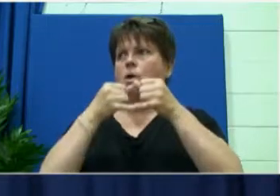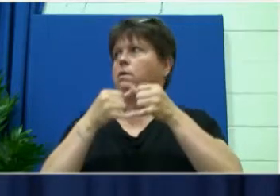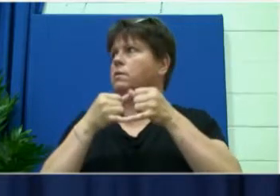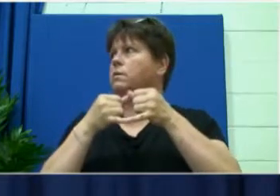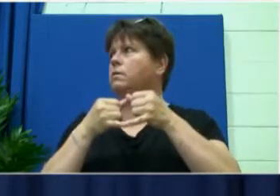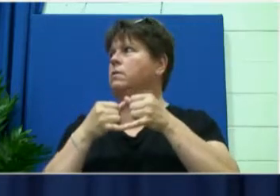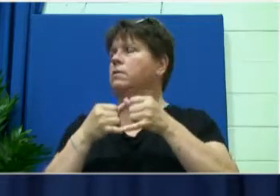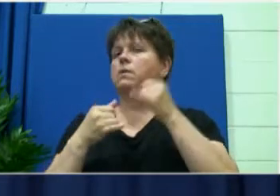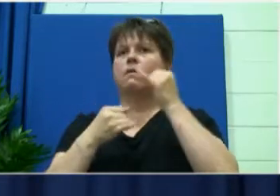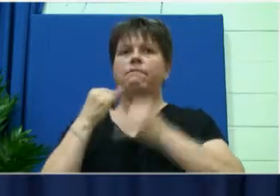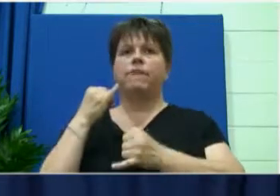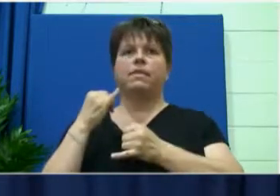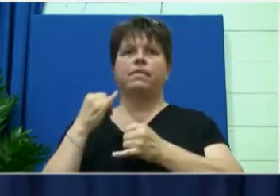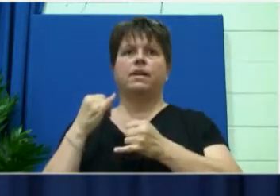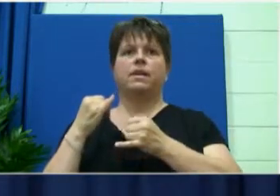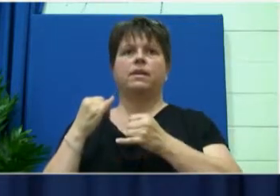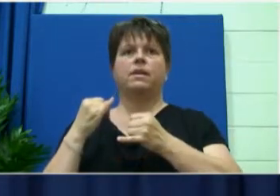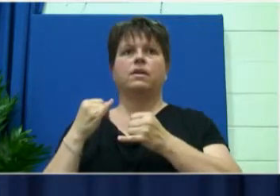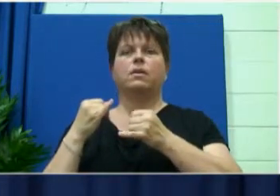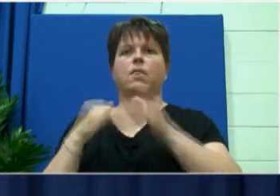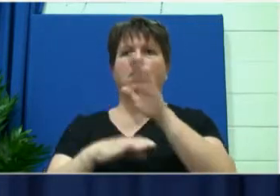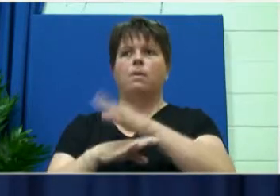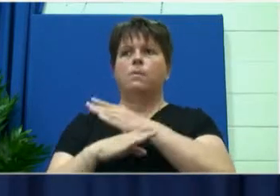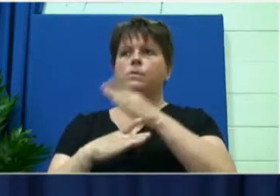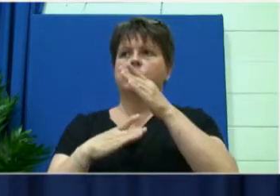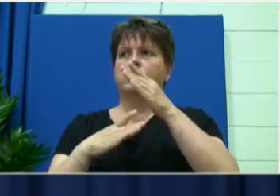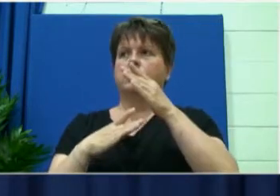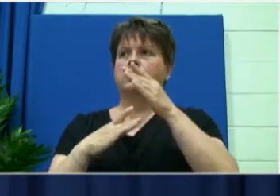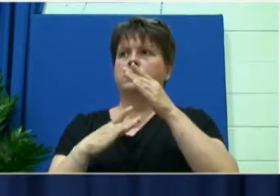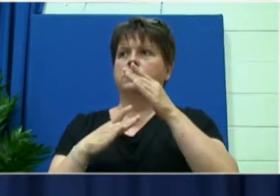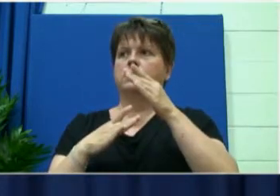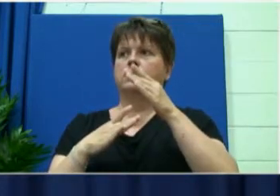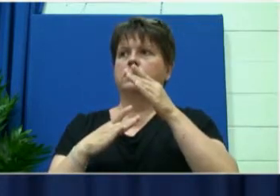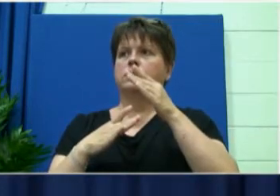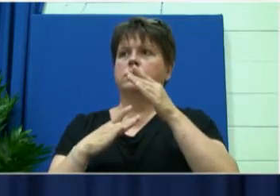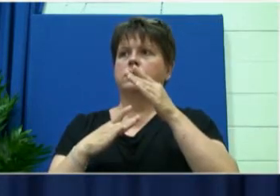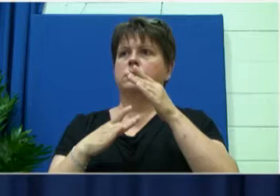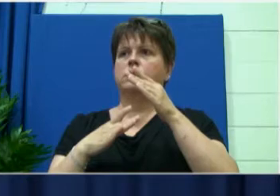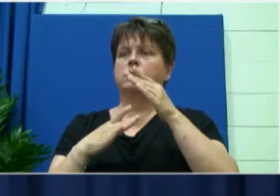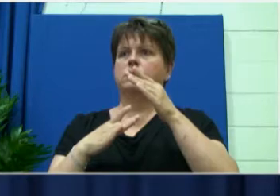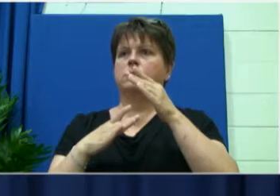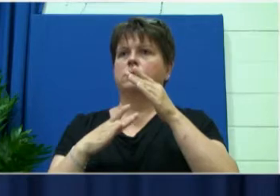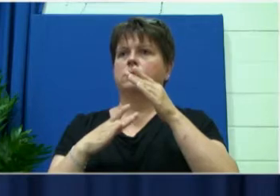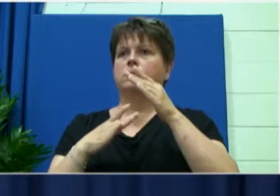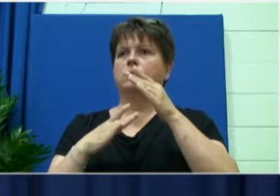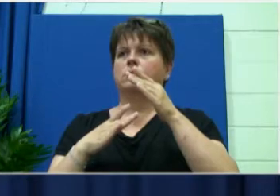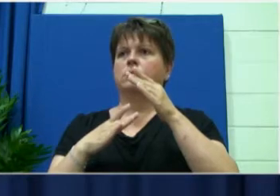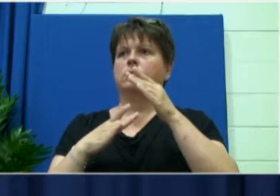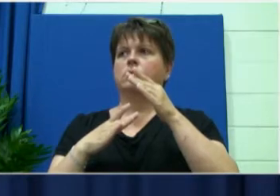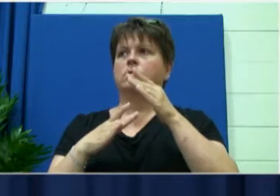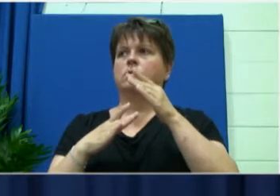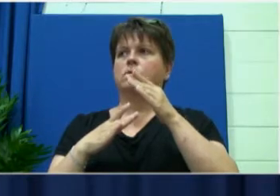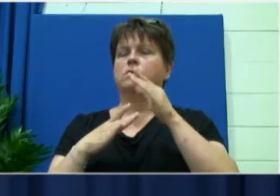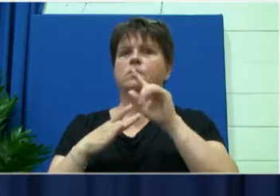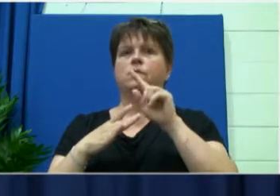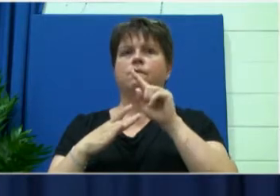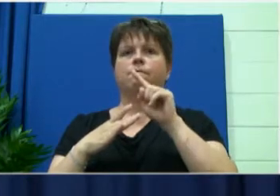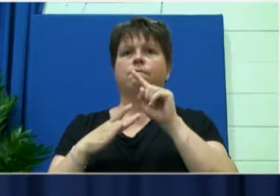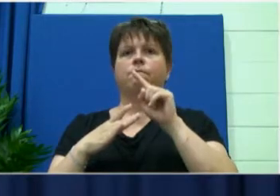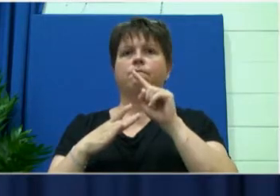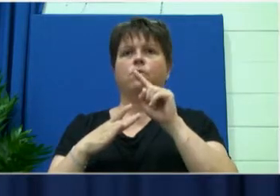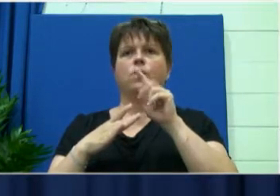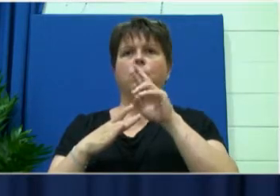And finally, Associate Professor of Music and Director of Bands, Cliff Jordan, is among the quarterfinalists for the